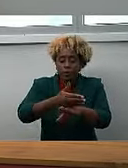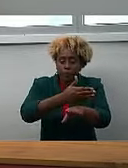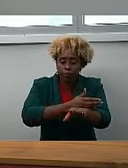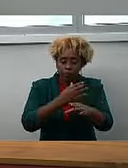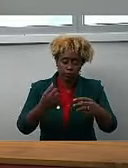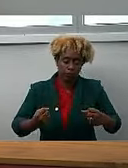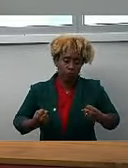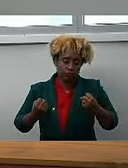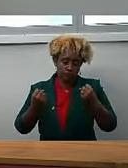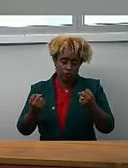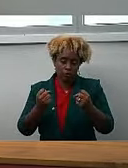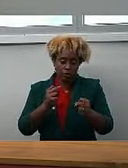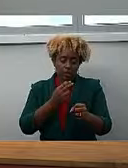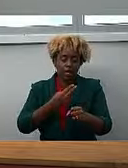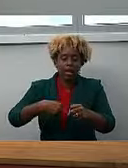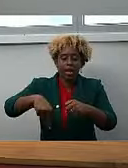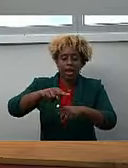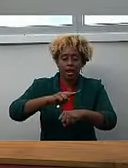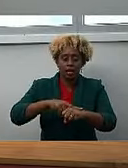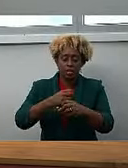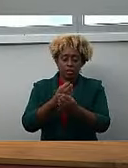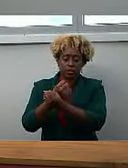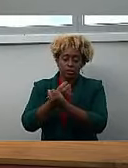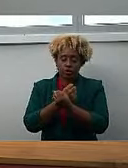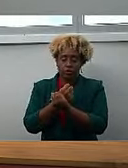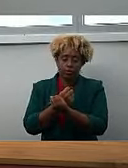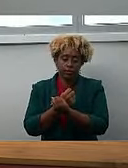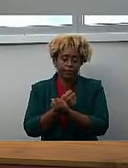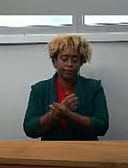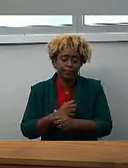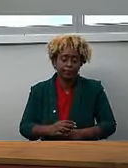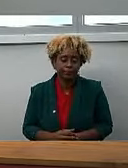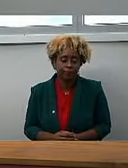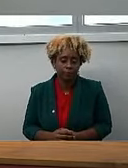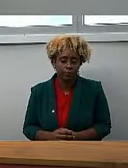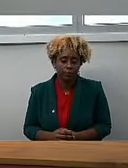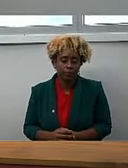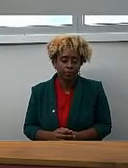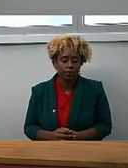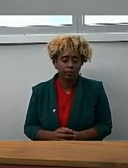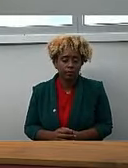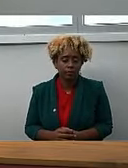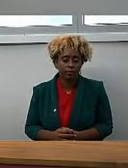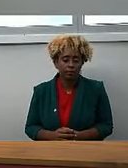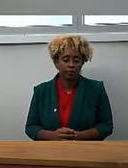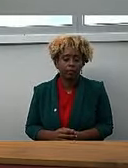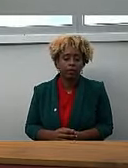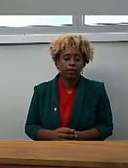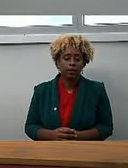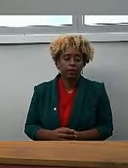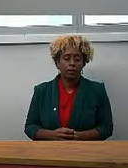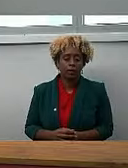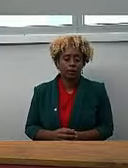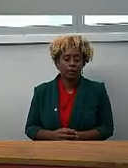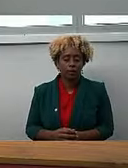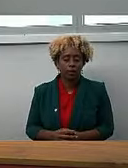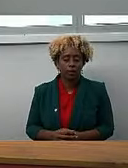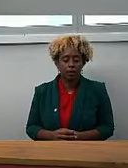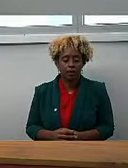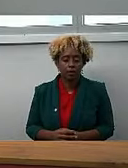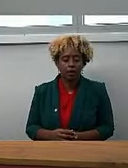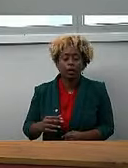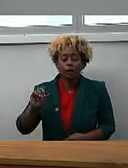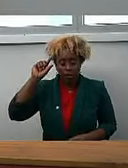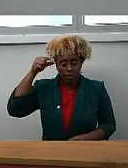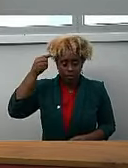our national security architecture. Madam President, Mr. Speaker, my government